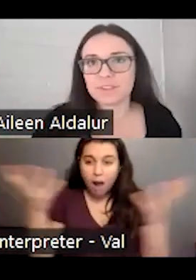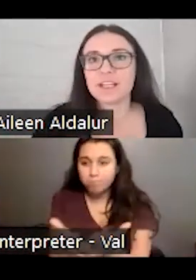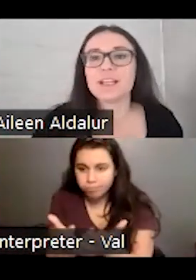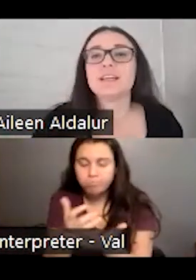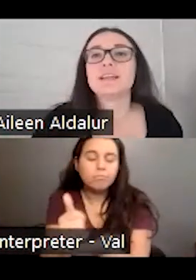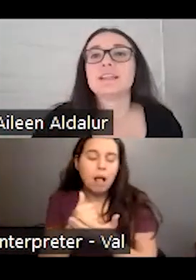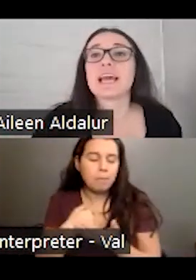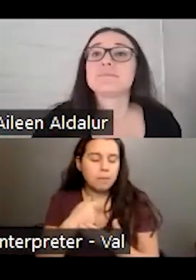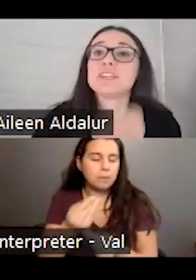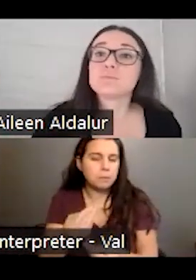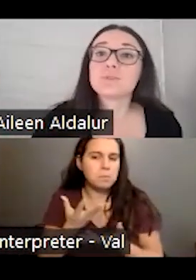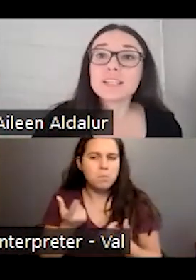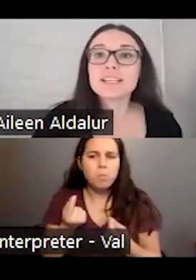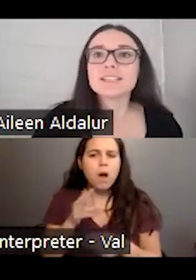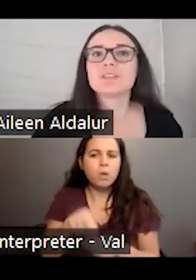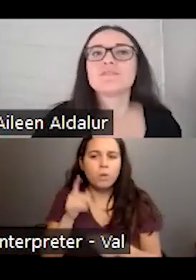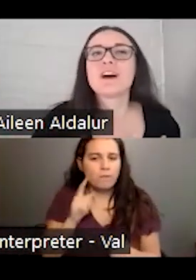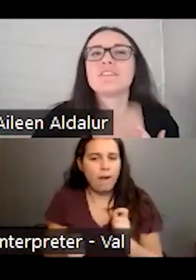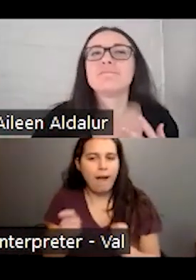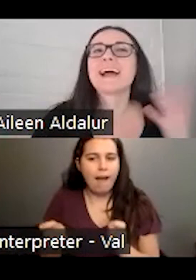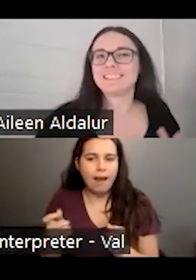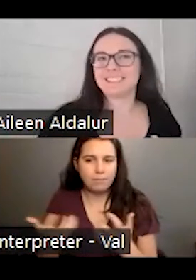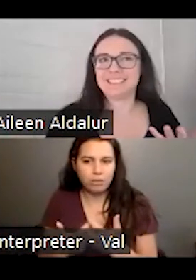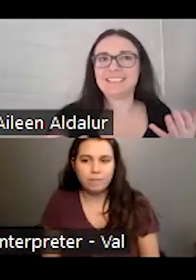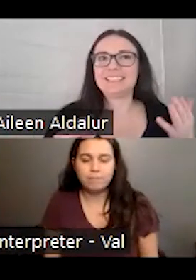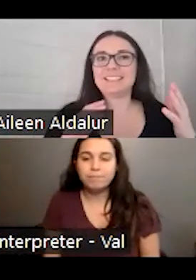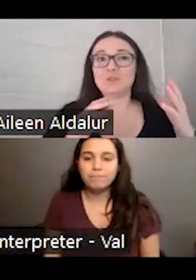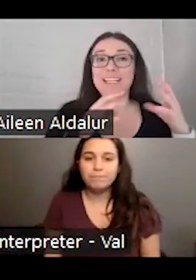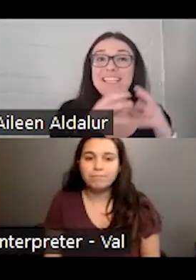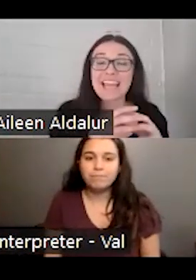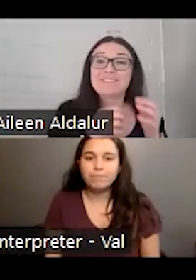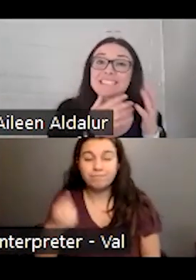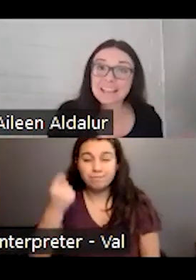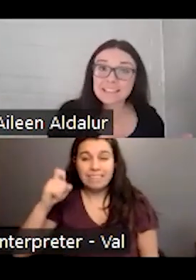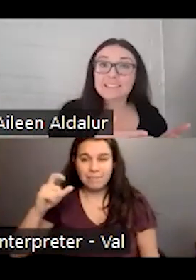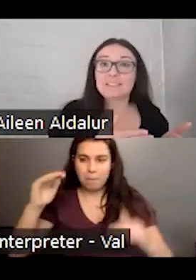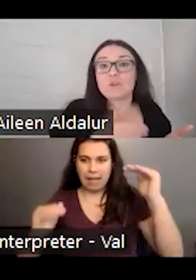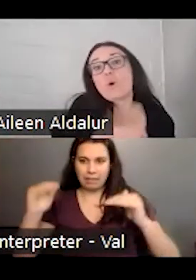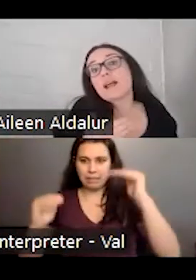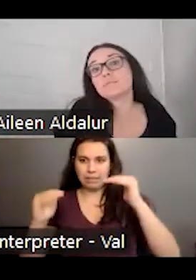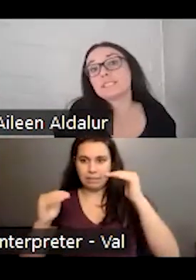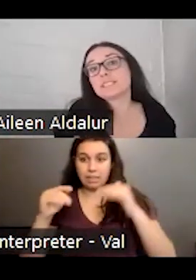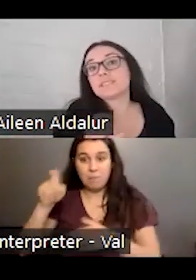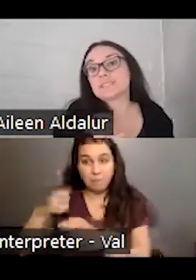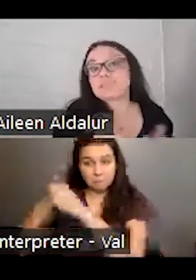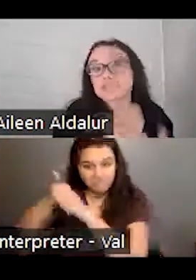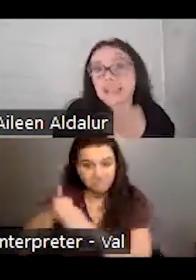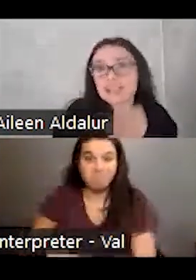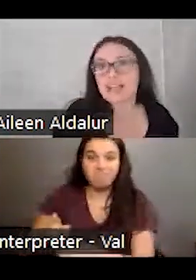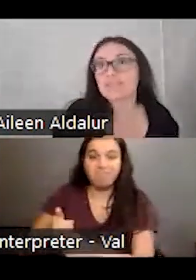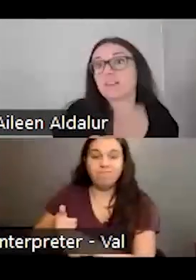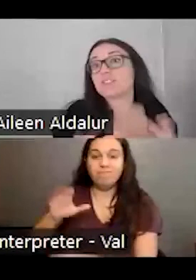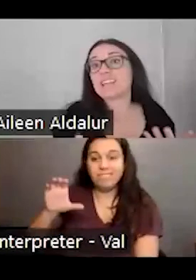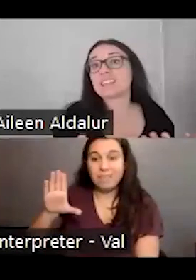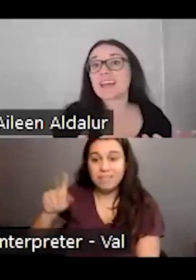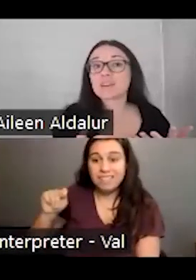adaptation. The adaptation process will involve balancing the need to maintain fidelity to the core elements of